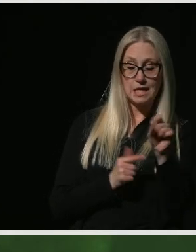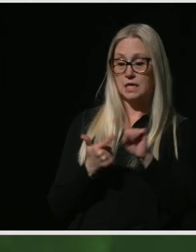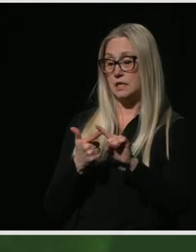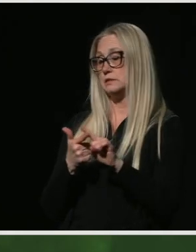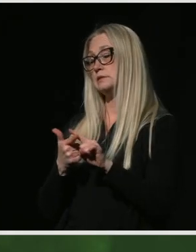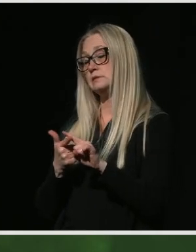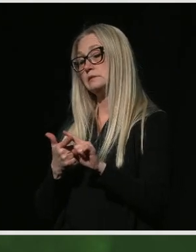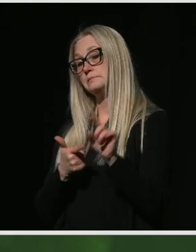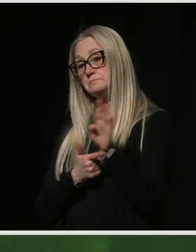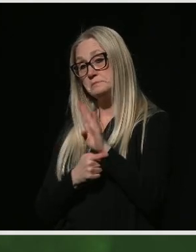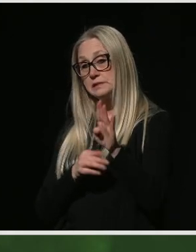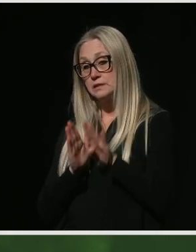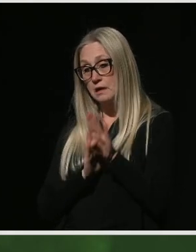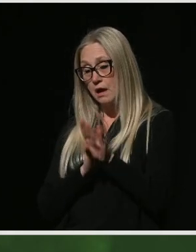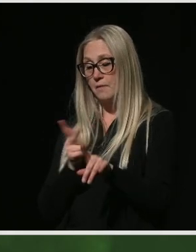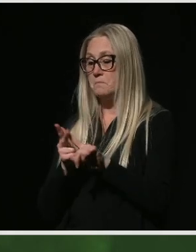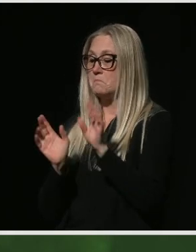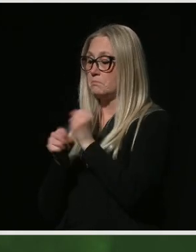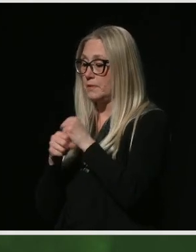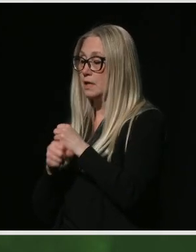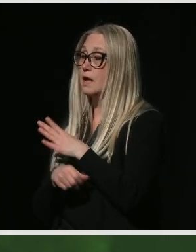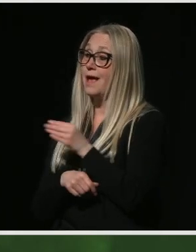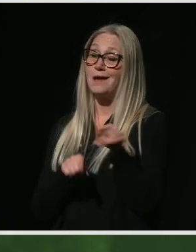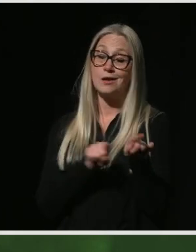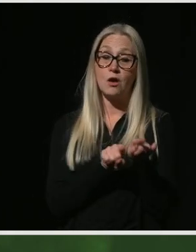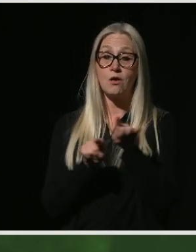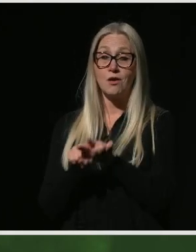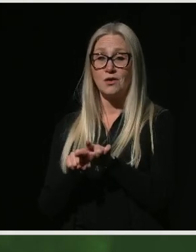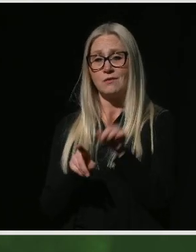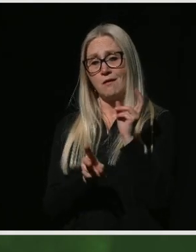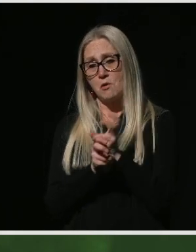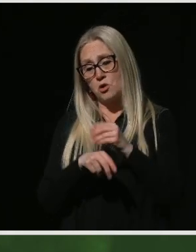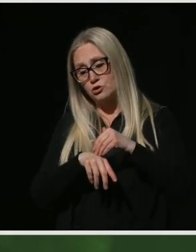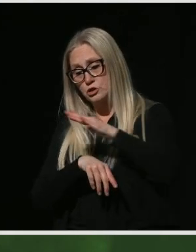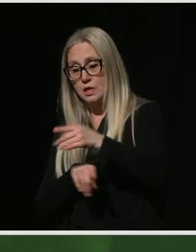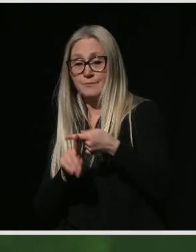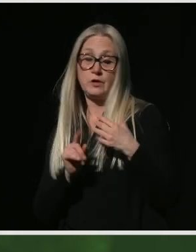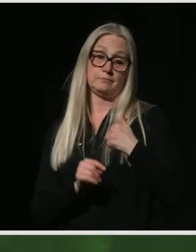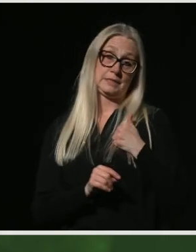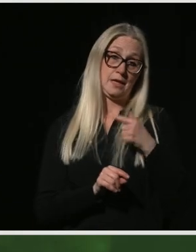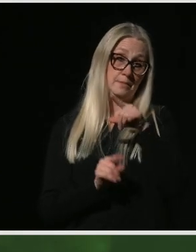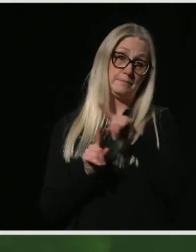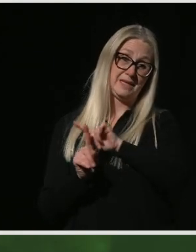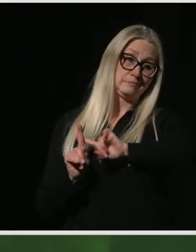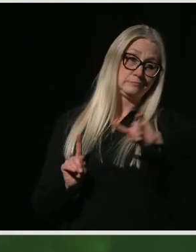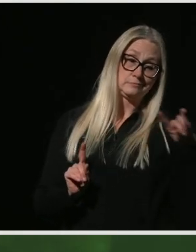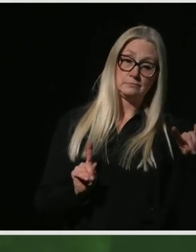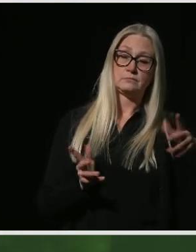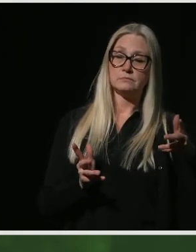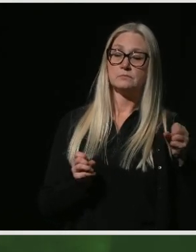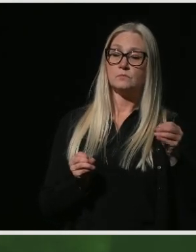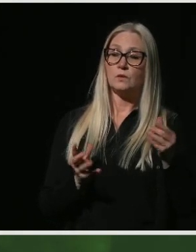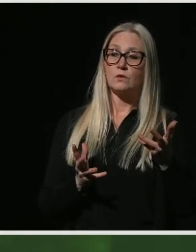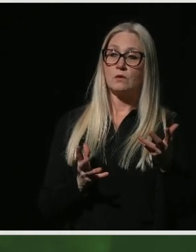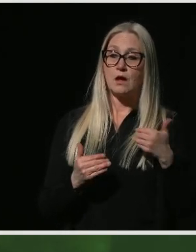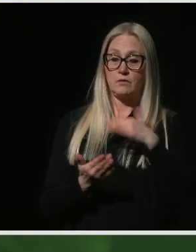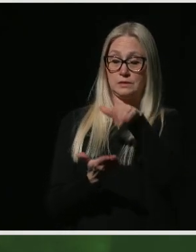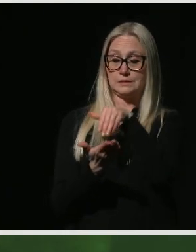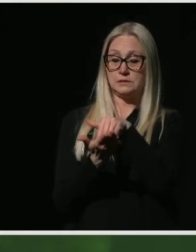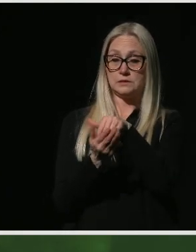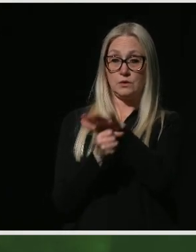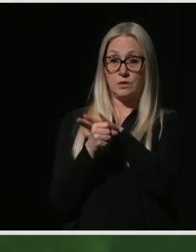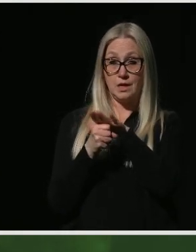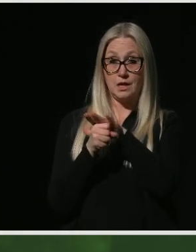as well, it's kind of hard to ship things from Eastern Canada. Having a central location where we can